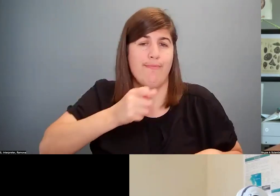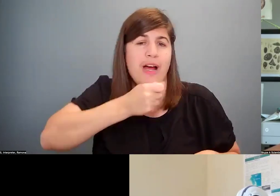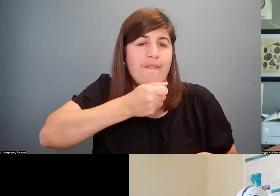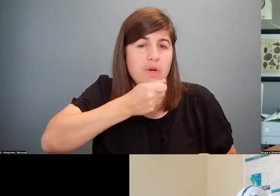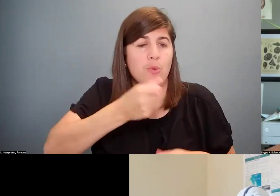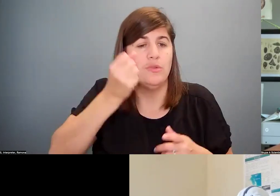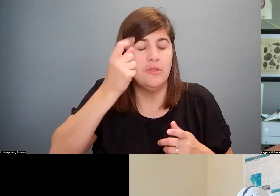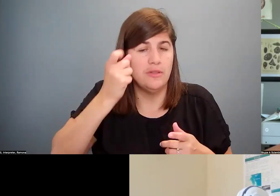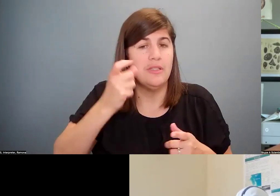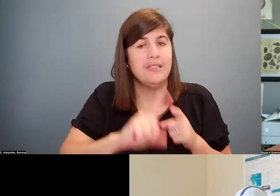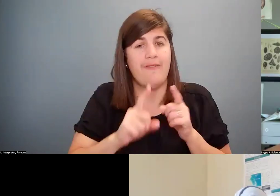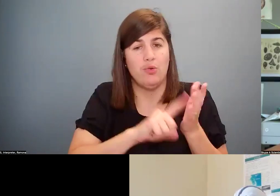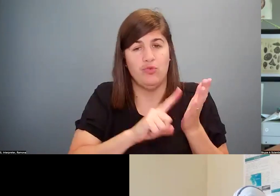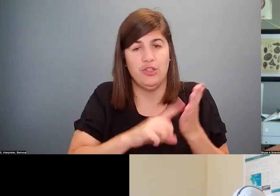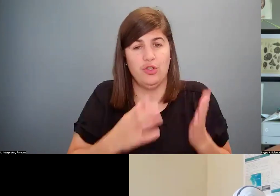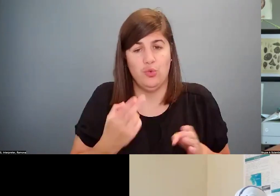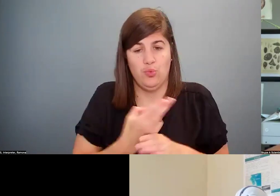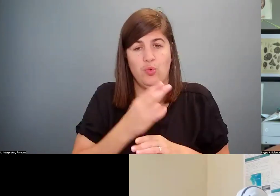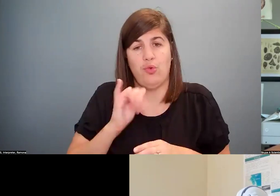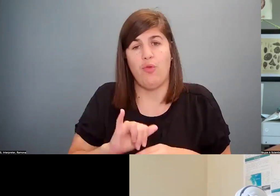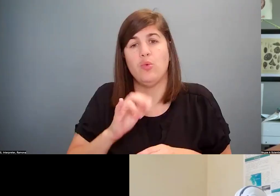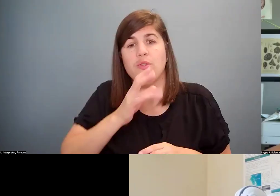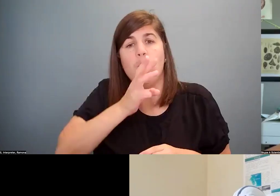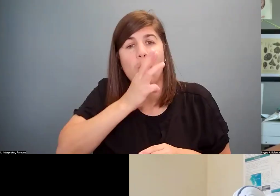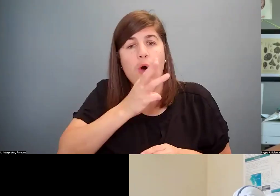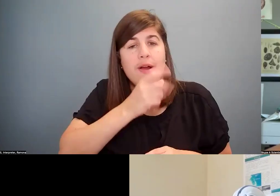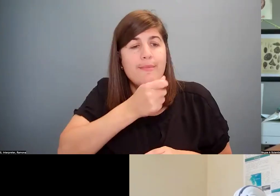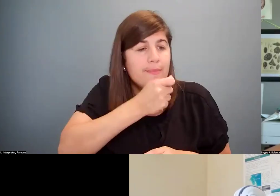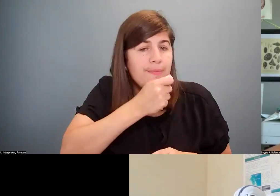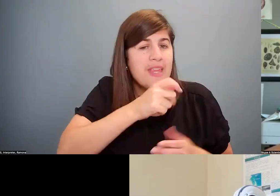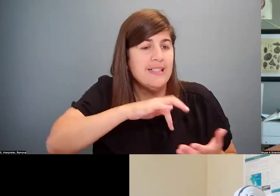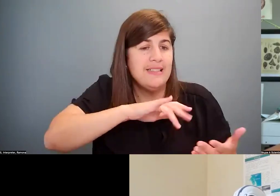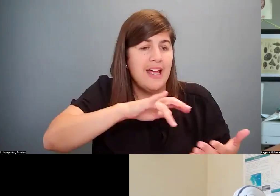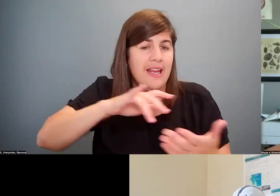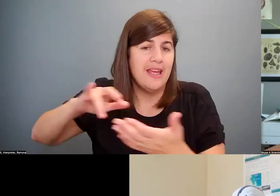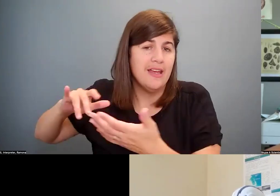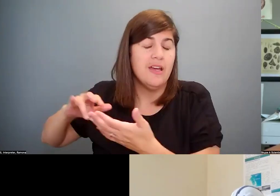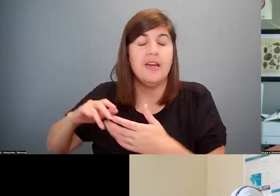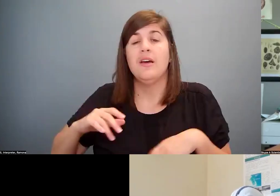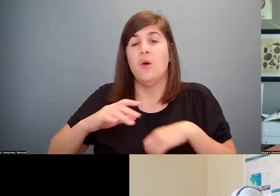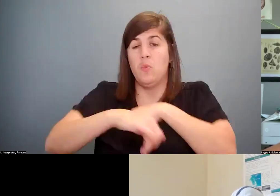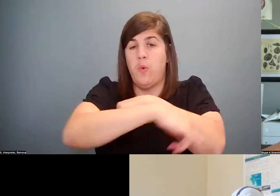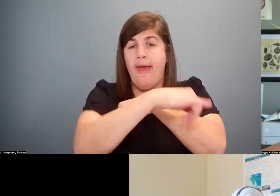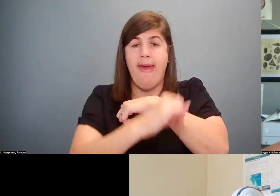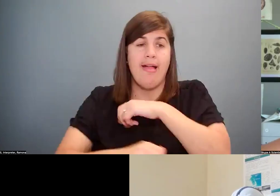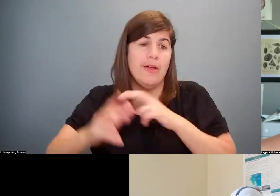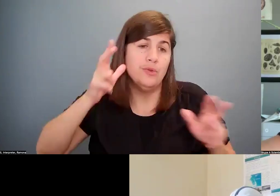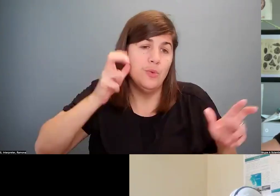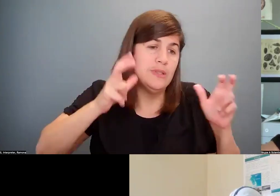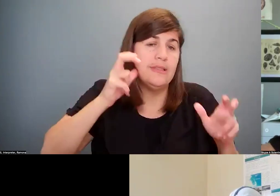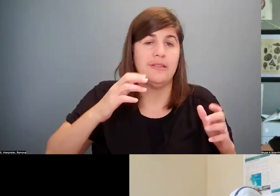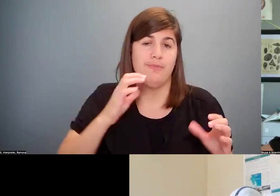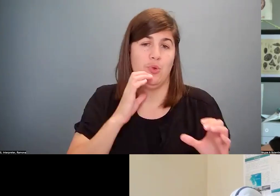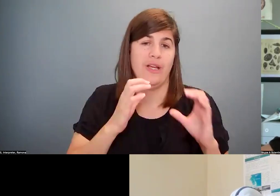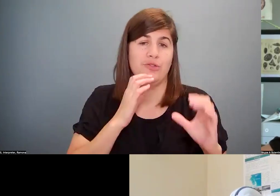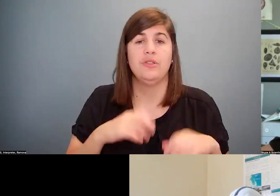Gulf of Maine that use those hydrophones to study whale acoustics and communication. It's very cool. Awesome. All right,